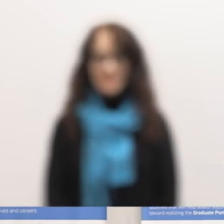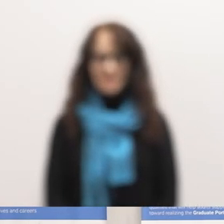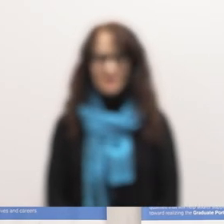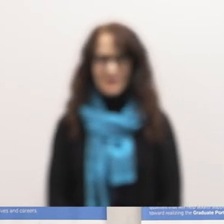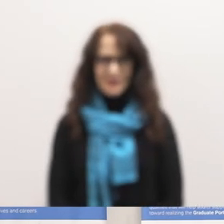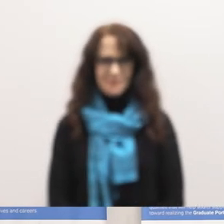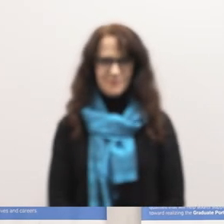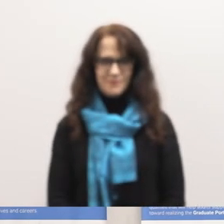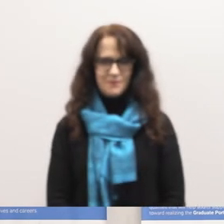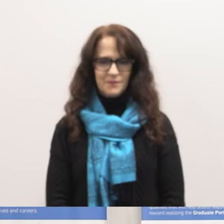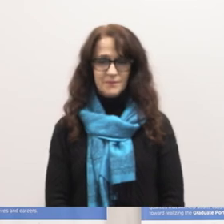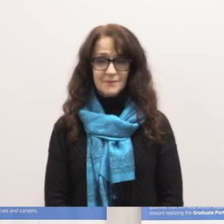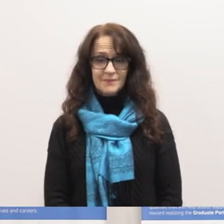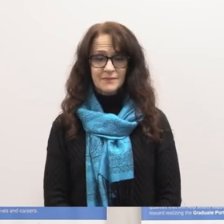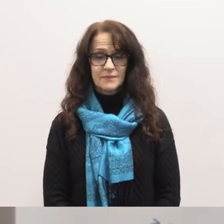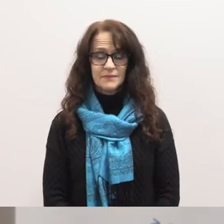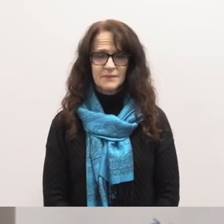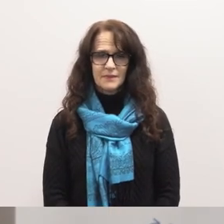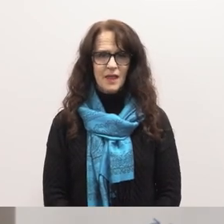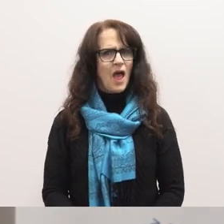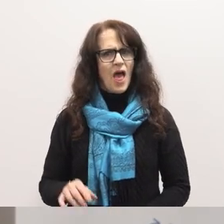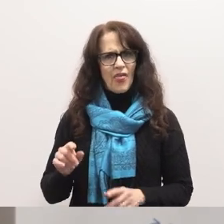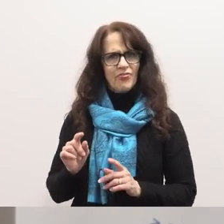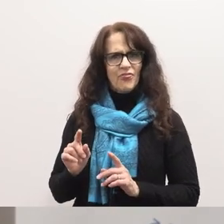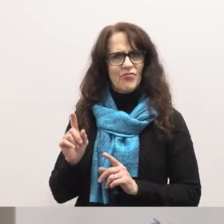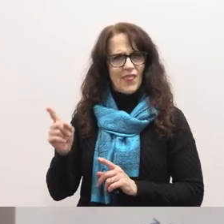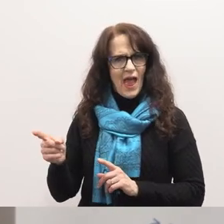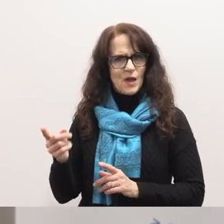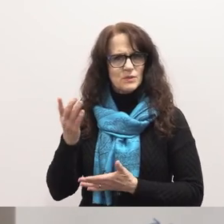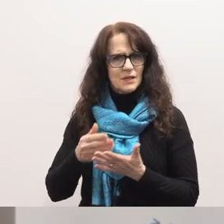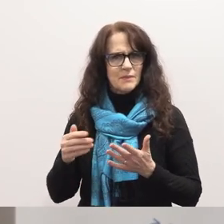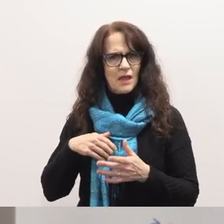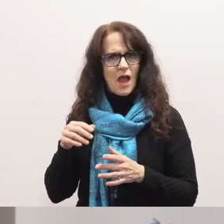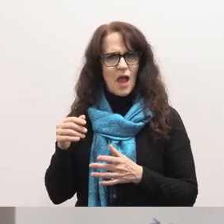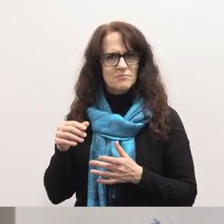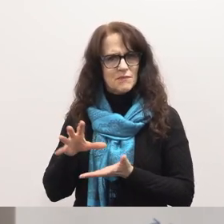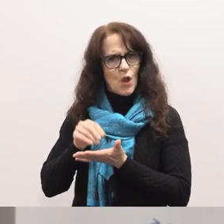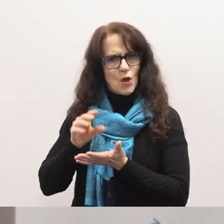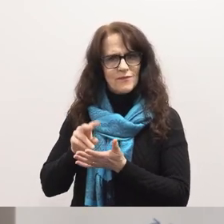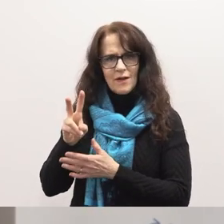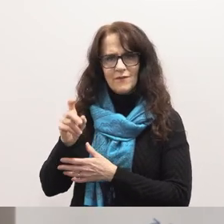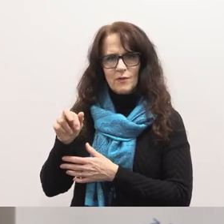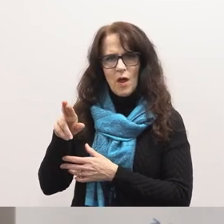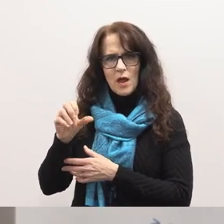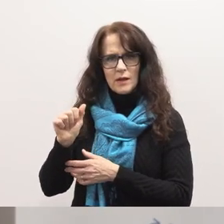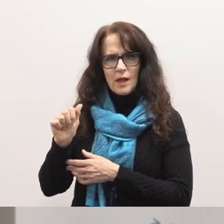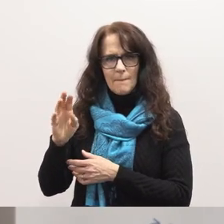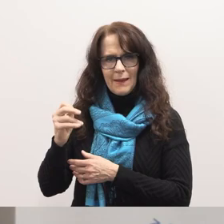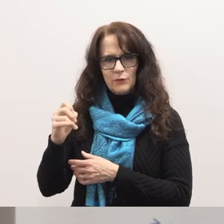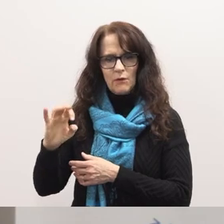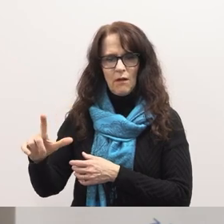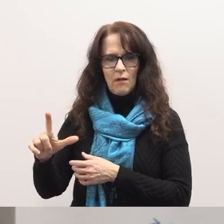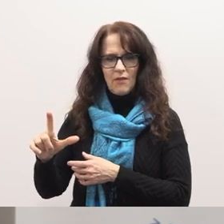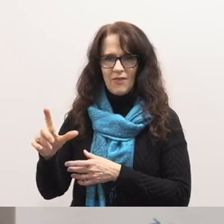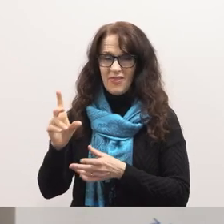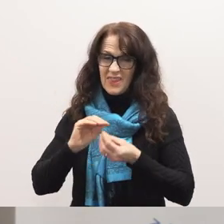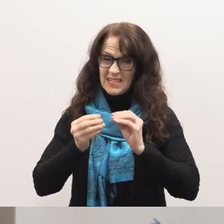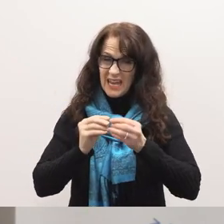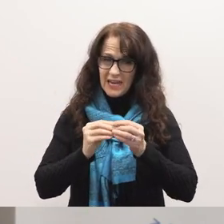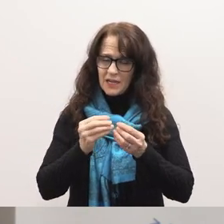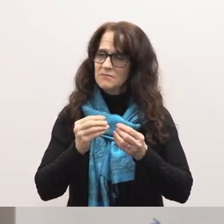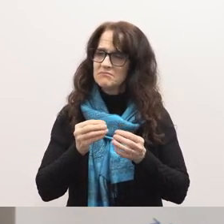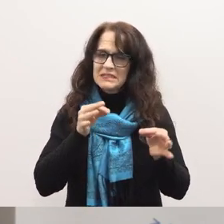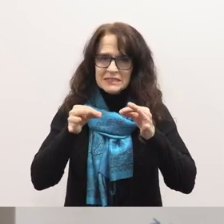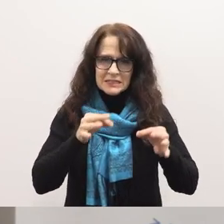And something I picked up from Veronica Madrigal was that the data tells a story, and I like that part of